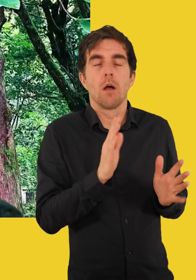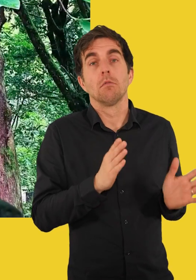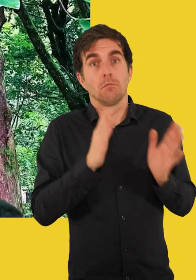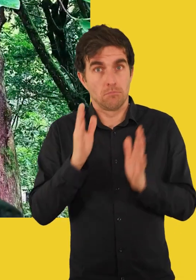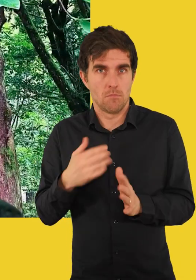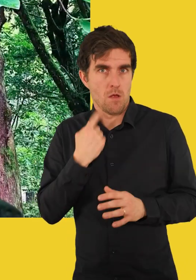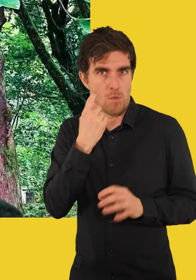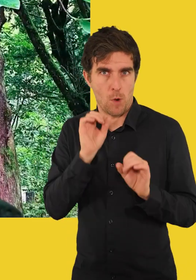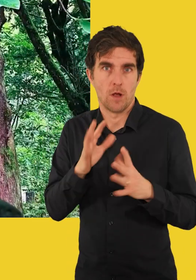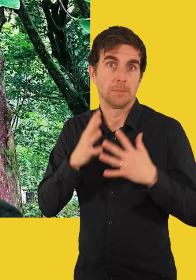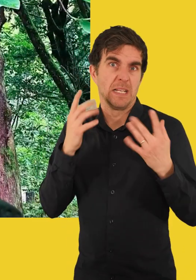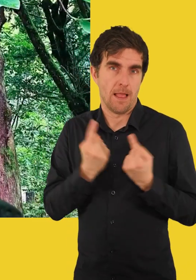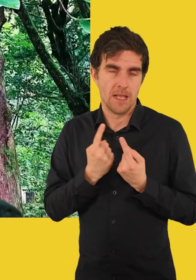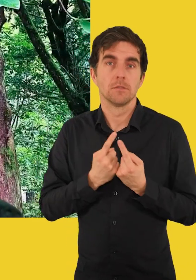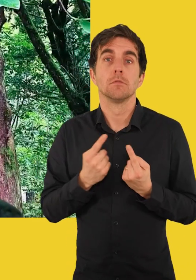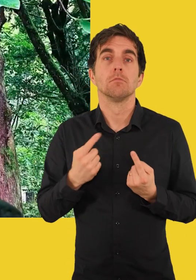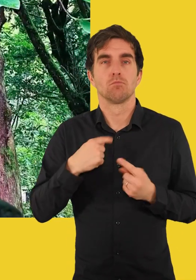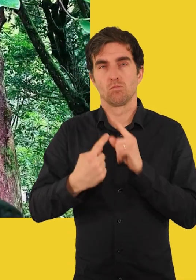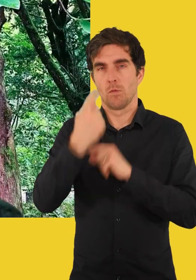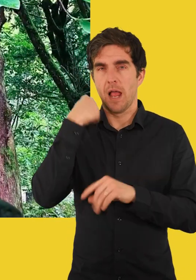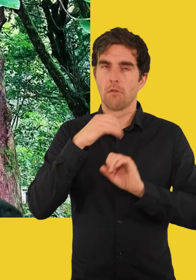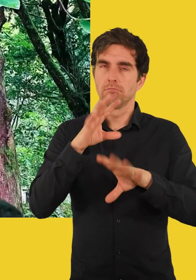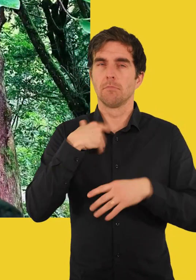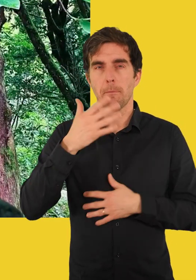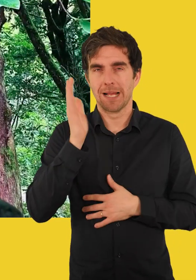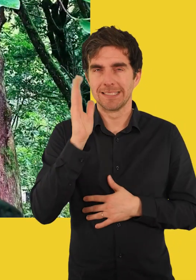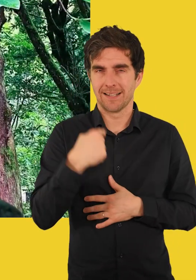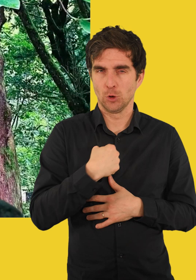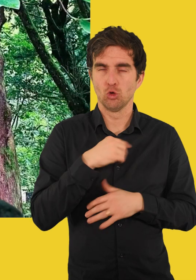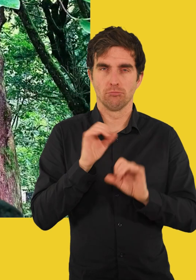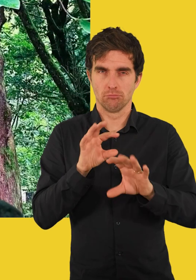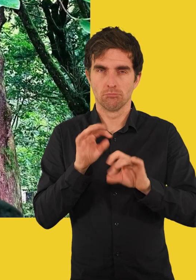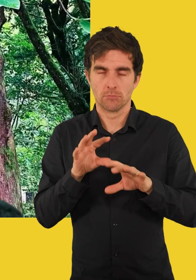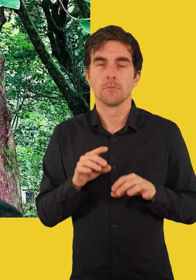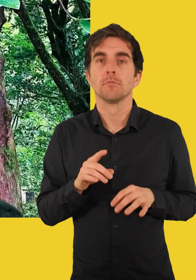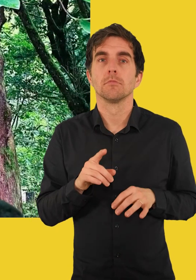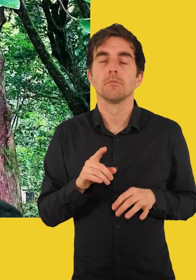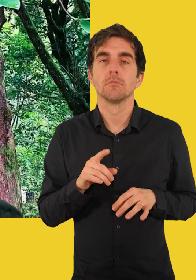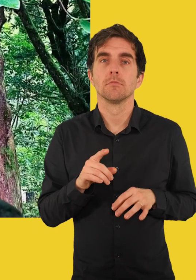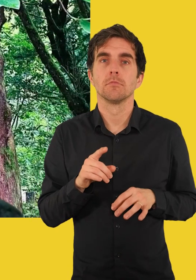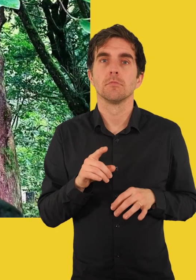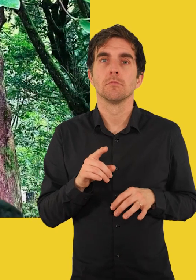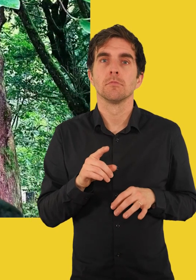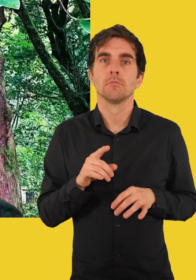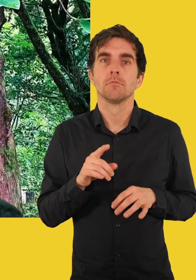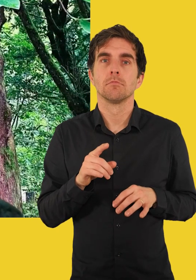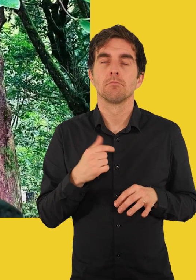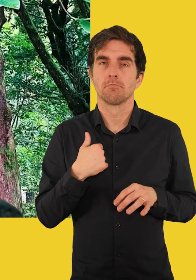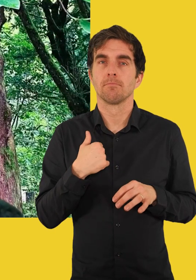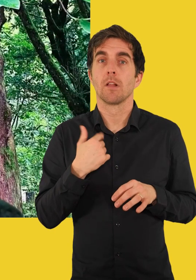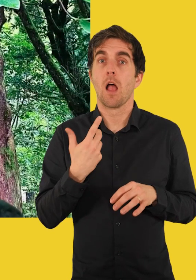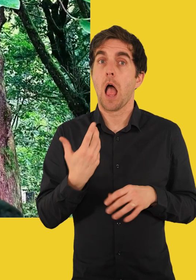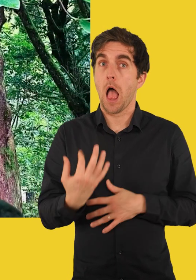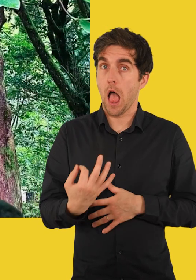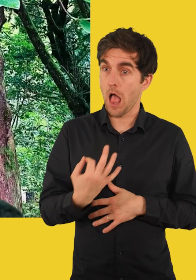like another really big one for me, and it kind of goes back to what I was saying earlier in my presentation,